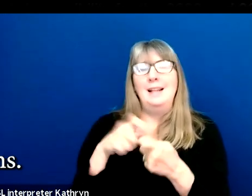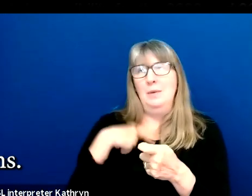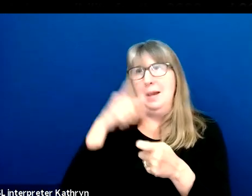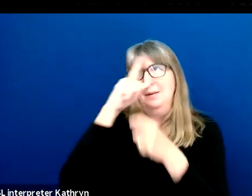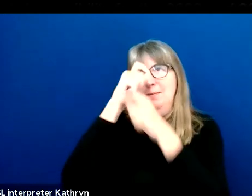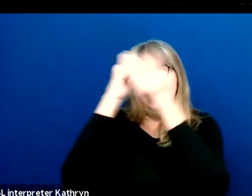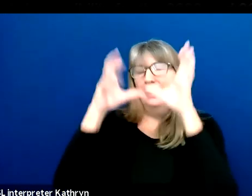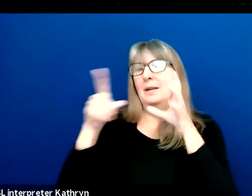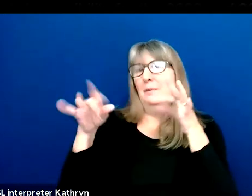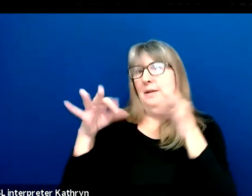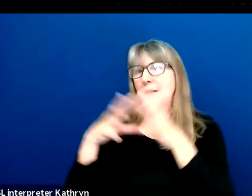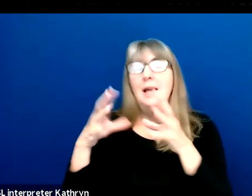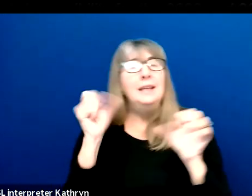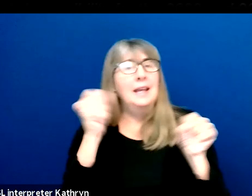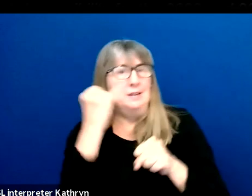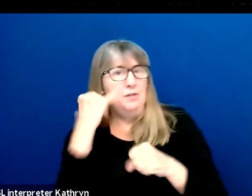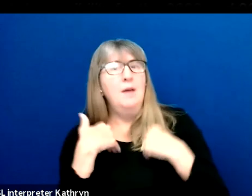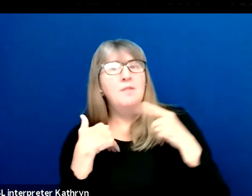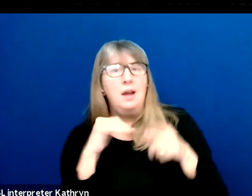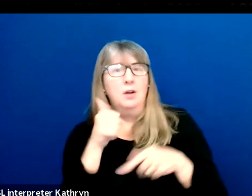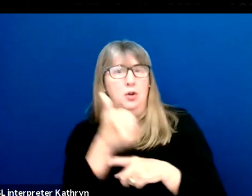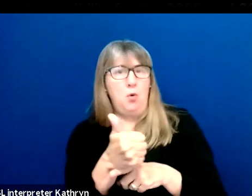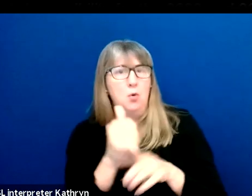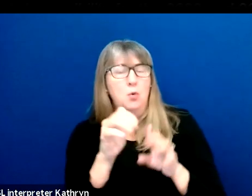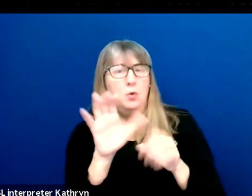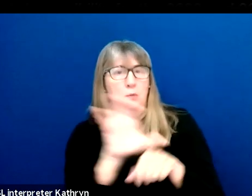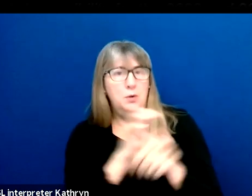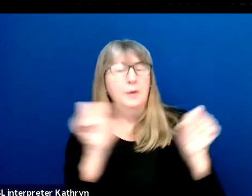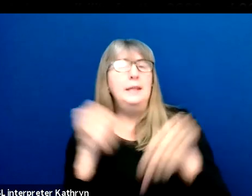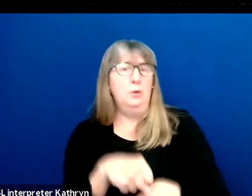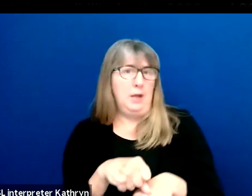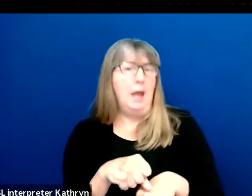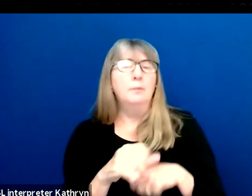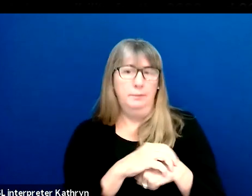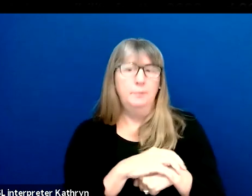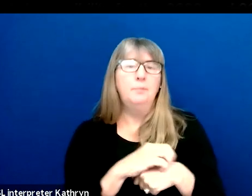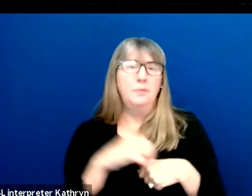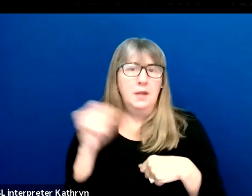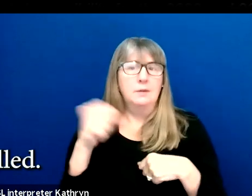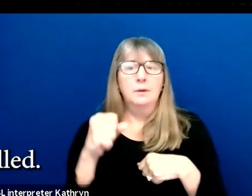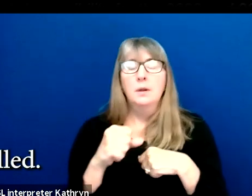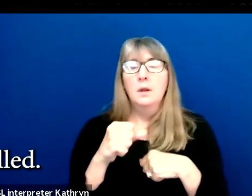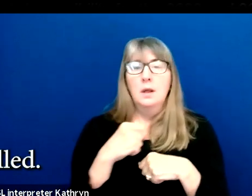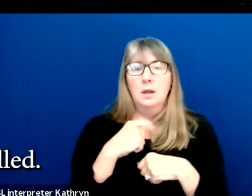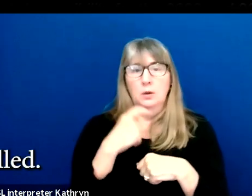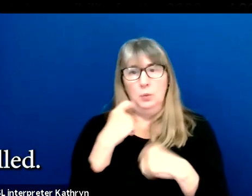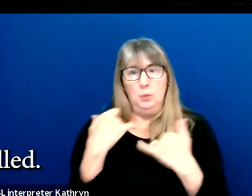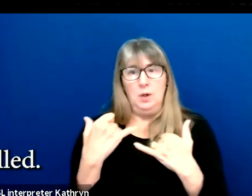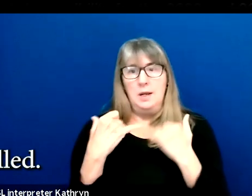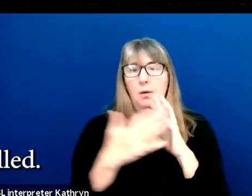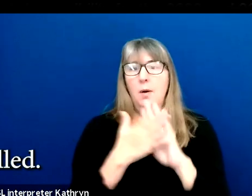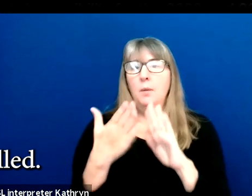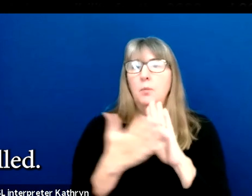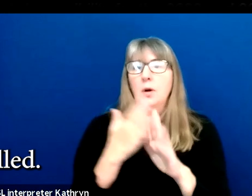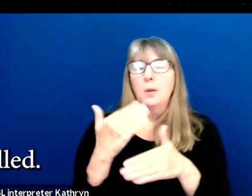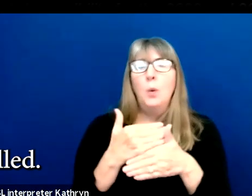Jupyter explains it a notebook lot. on your own computer, you can absolutely do this. I actually discovered I'm currently running a